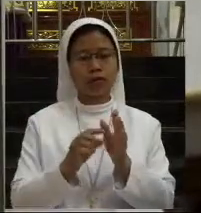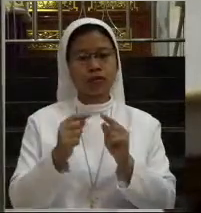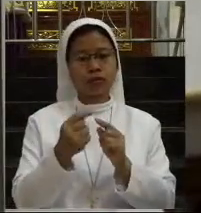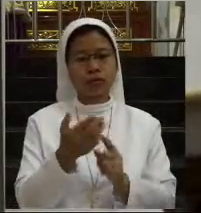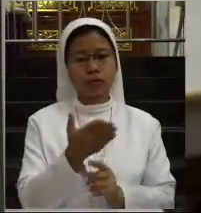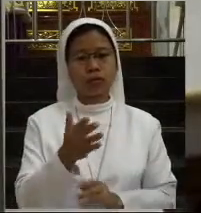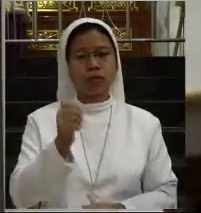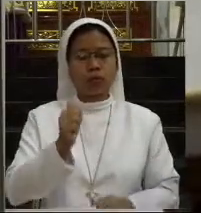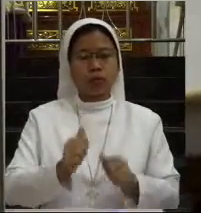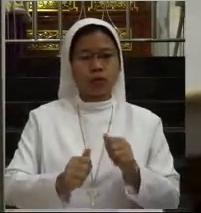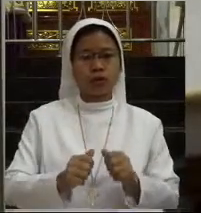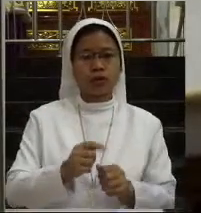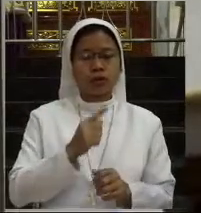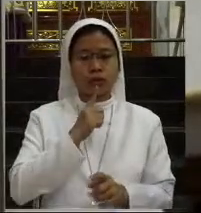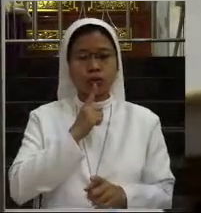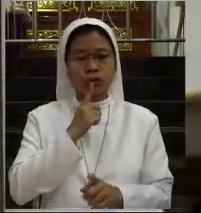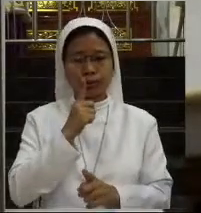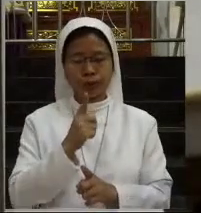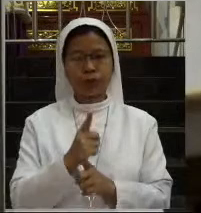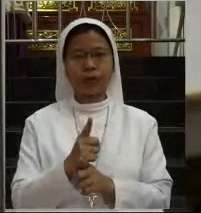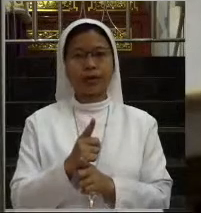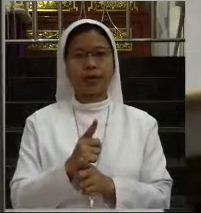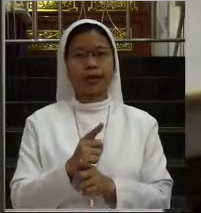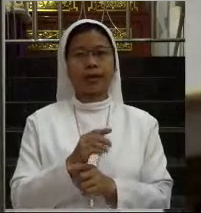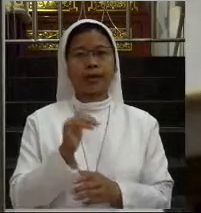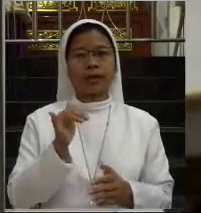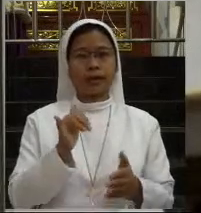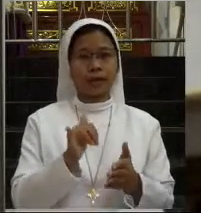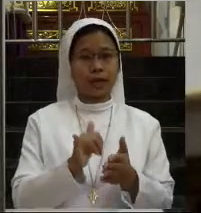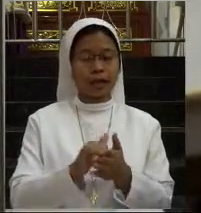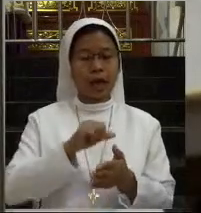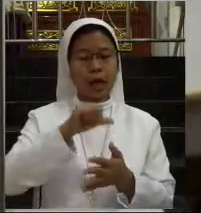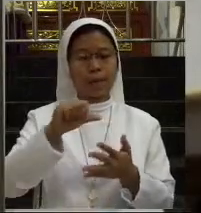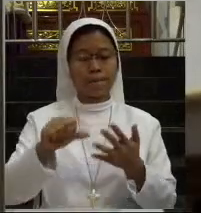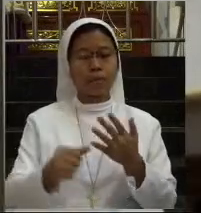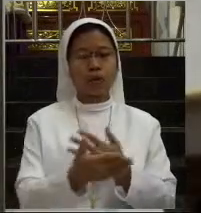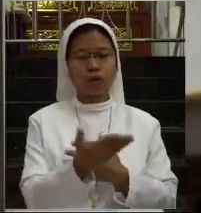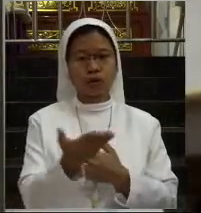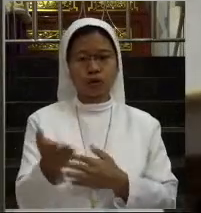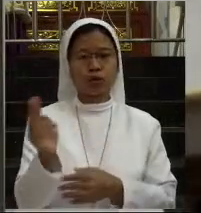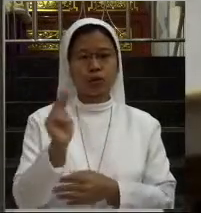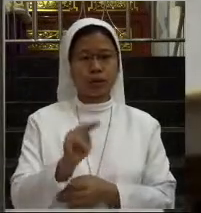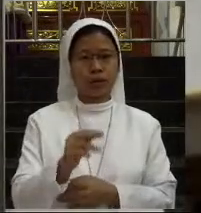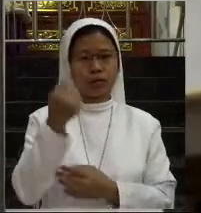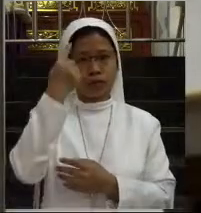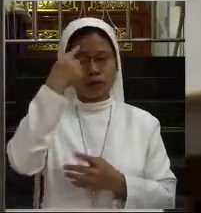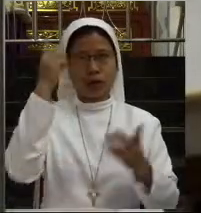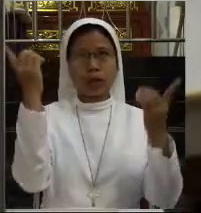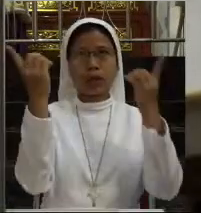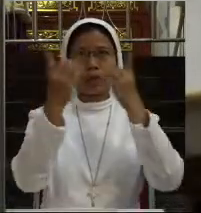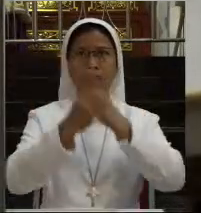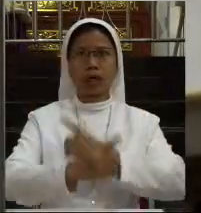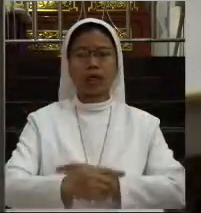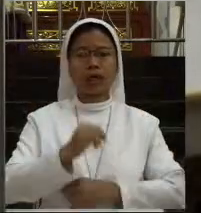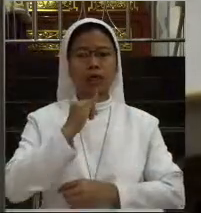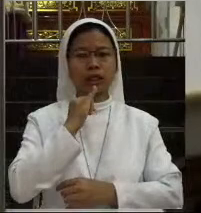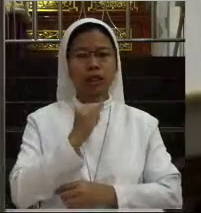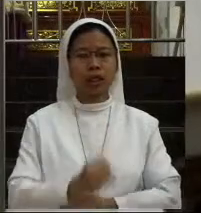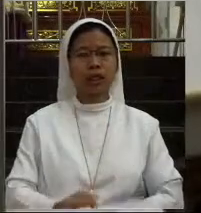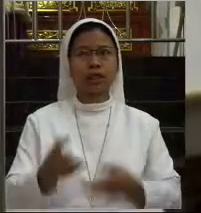which holds true in him and among you. For the darkness is passing